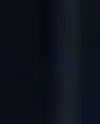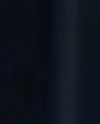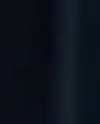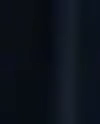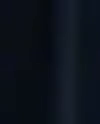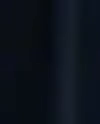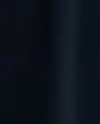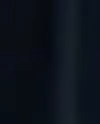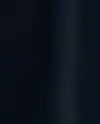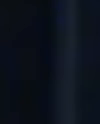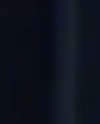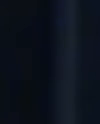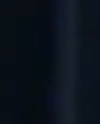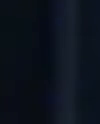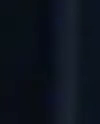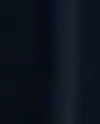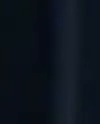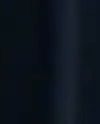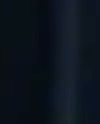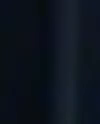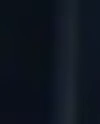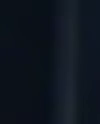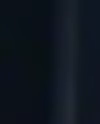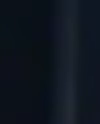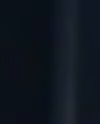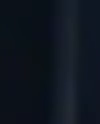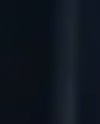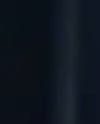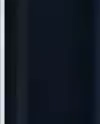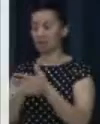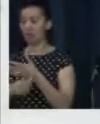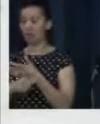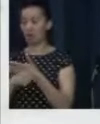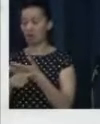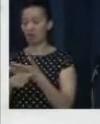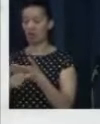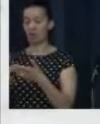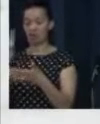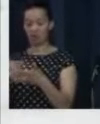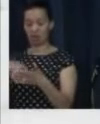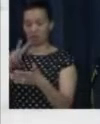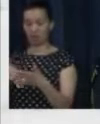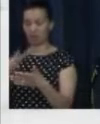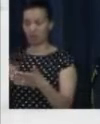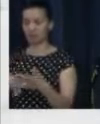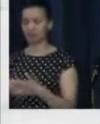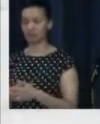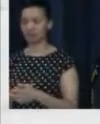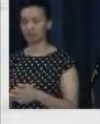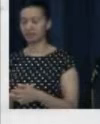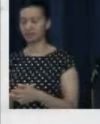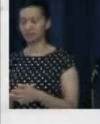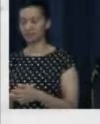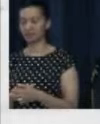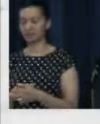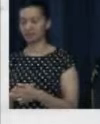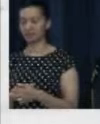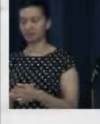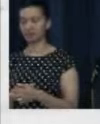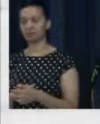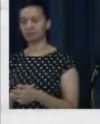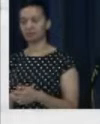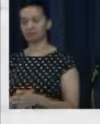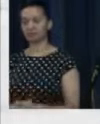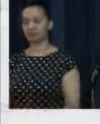So let's just dive in. We're going to read these 11 verses straight off. And then we're going to unpack them a little bit together.